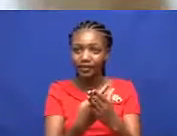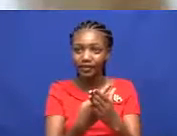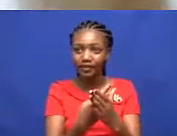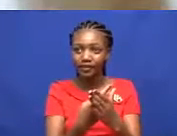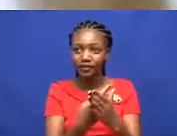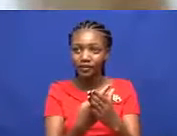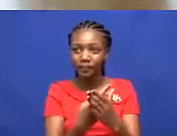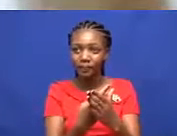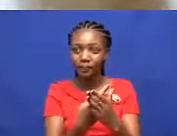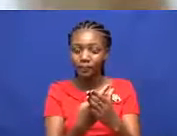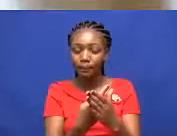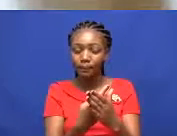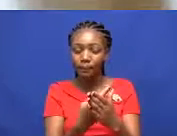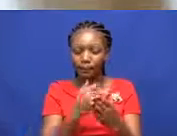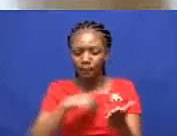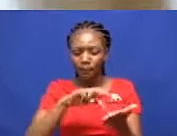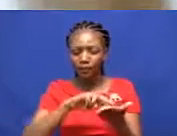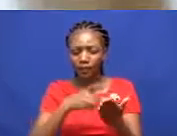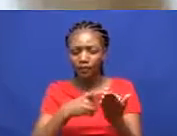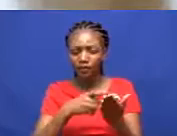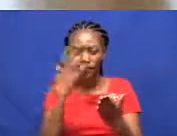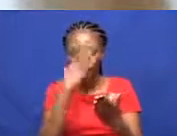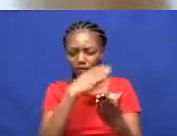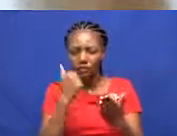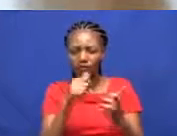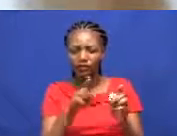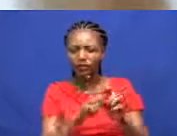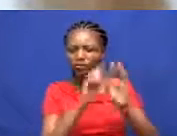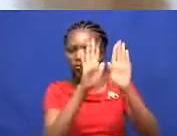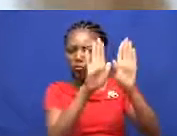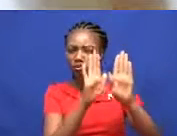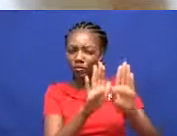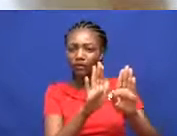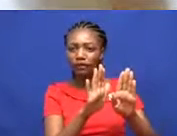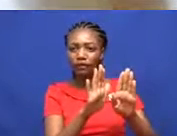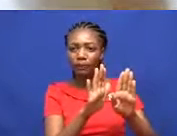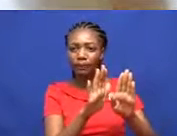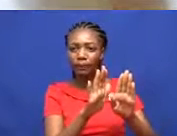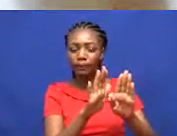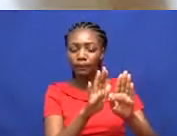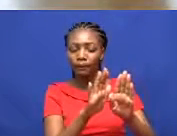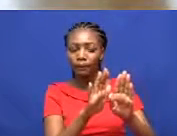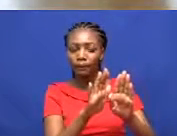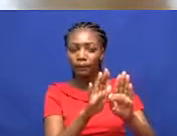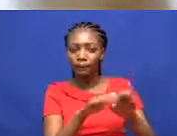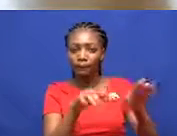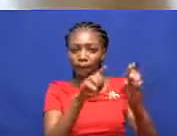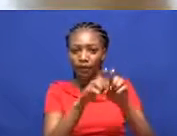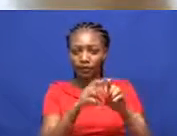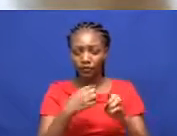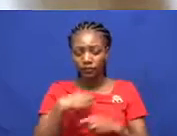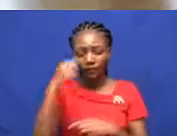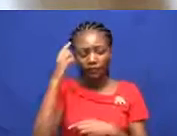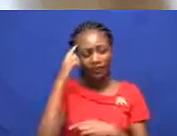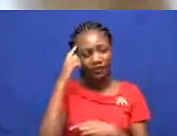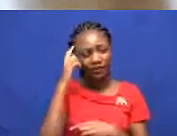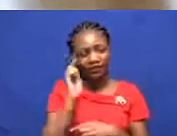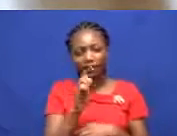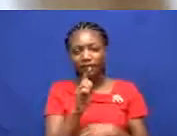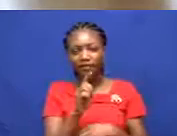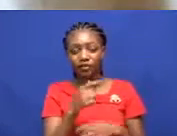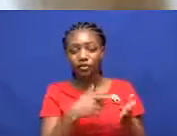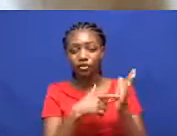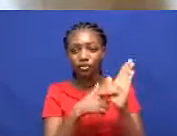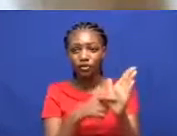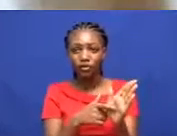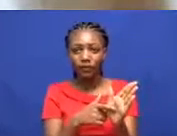remember properly. So I mean, it's beautiful. It's a nice story, and I also think that this is just clearly showing